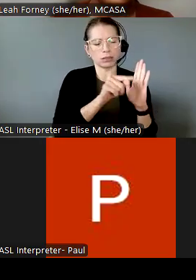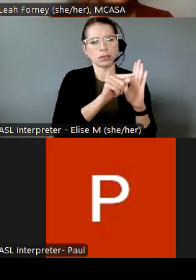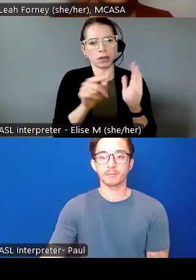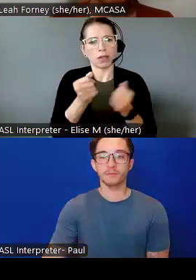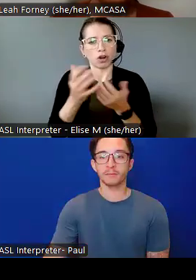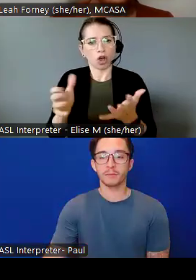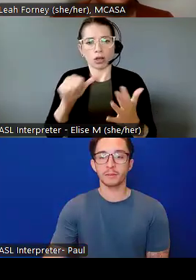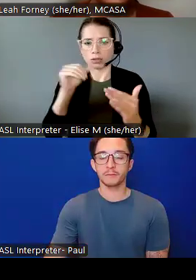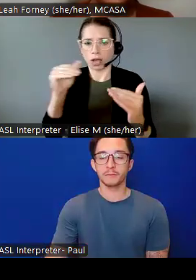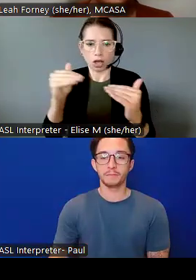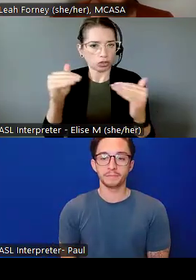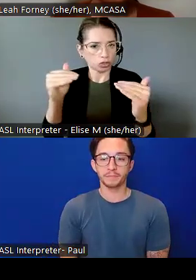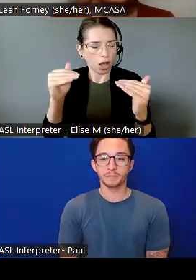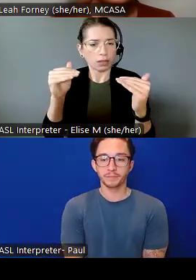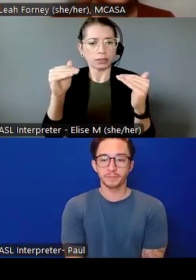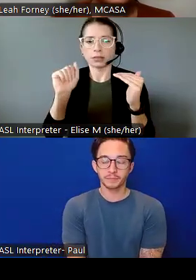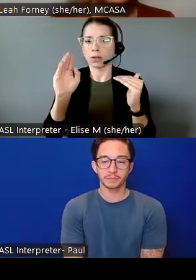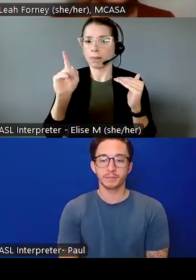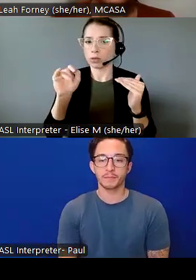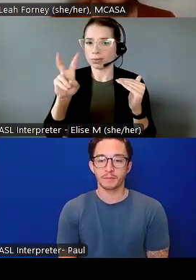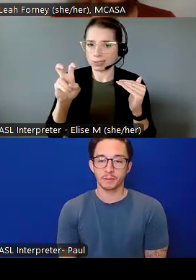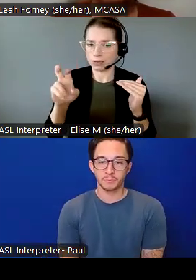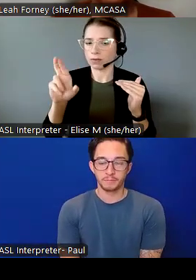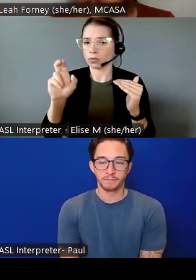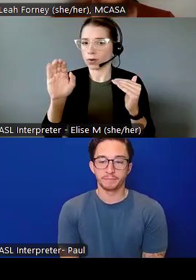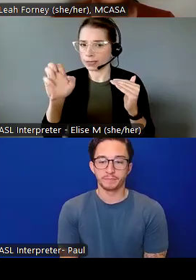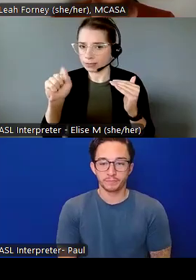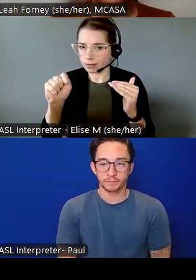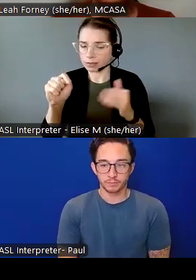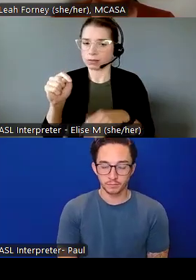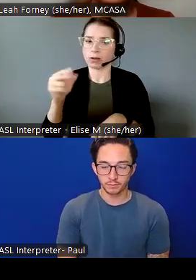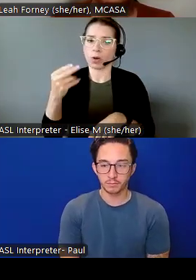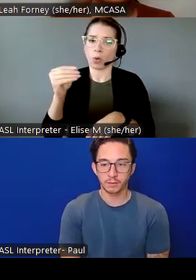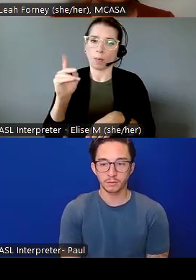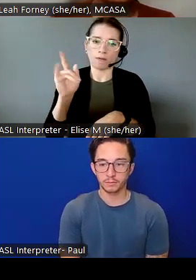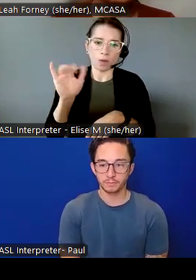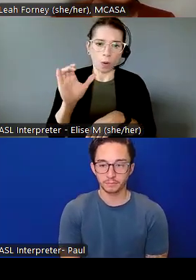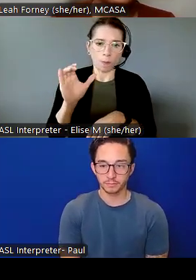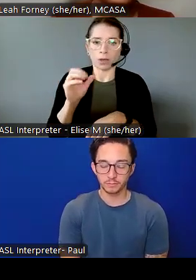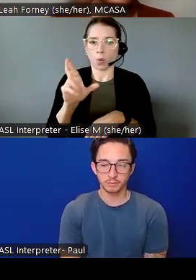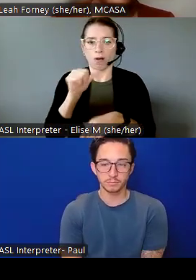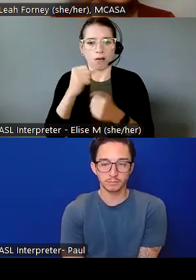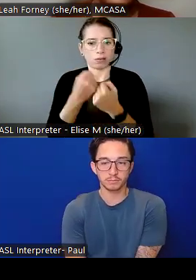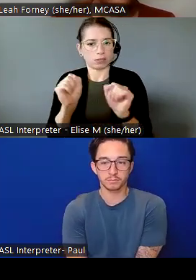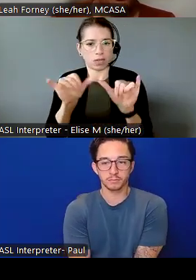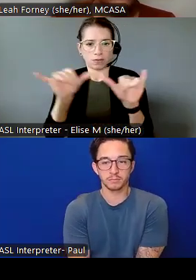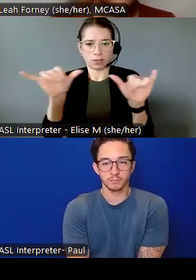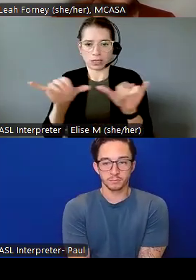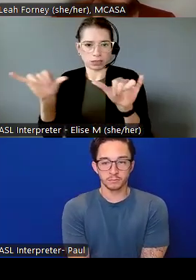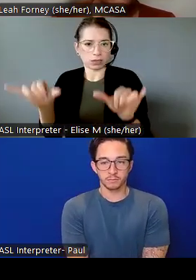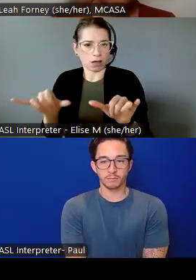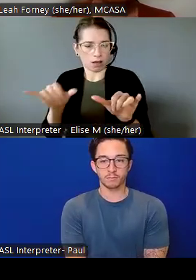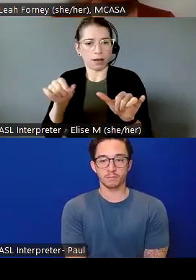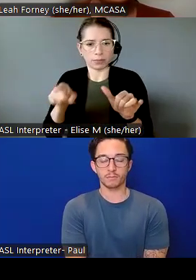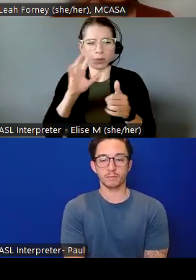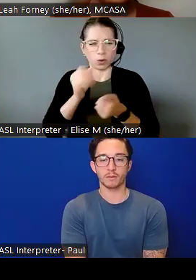unjust, abusive, racist, homophobic, or unsafe systems that